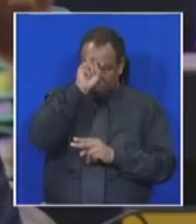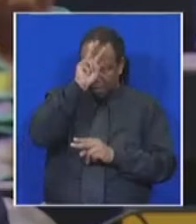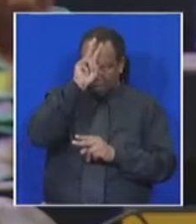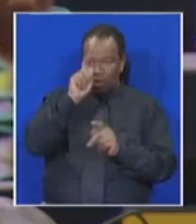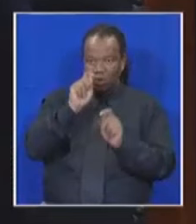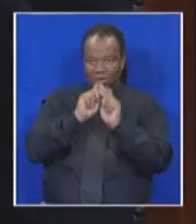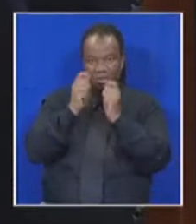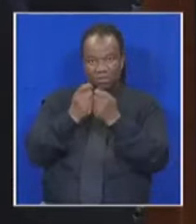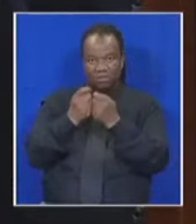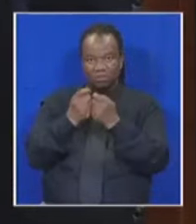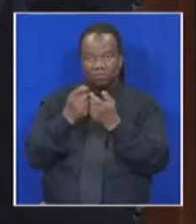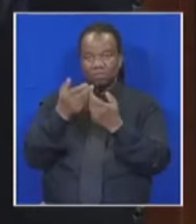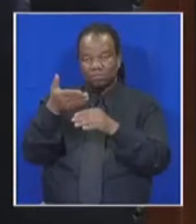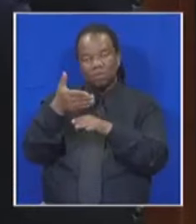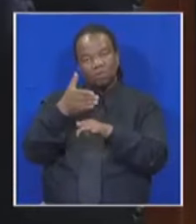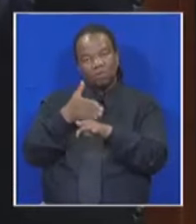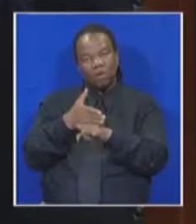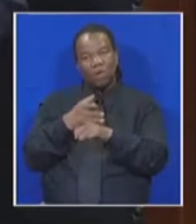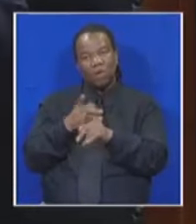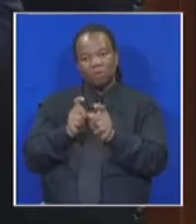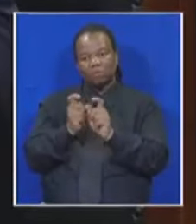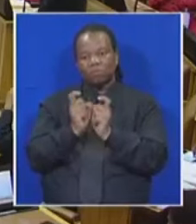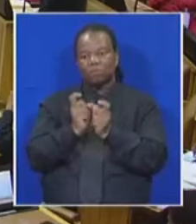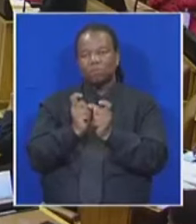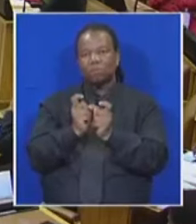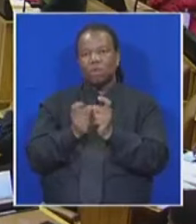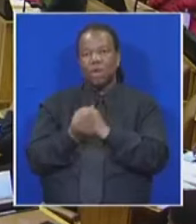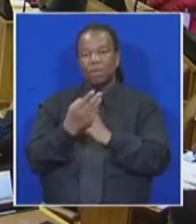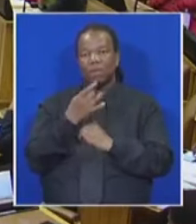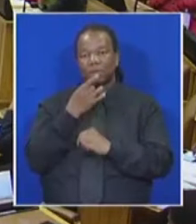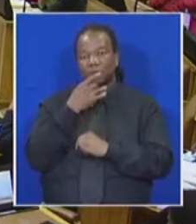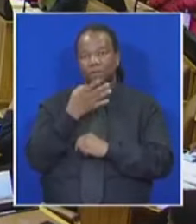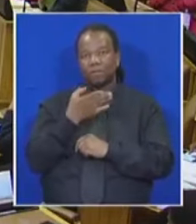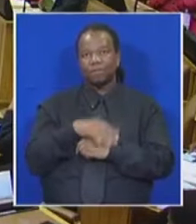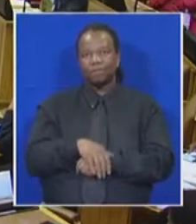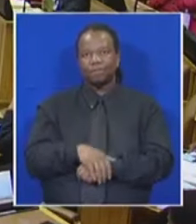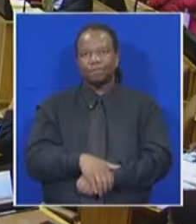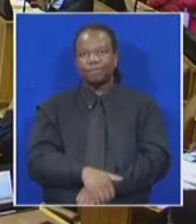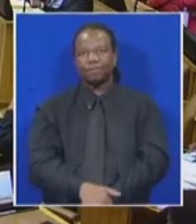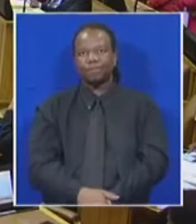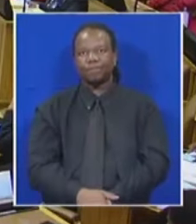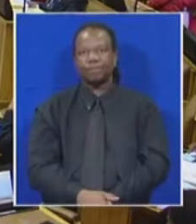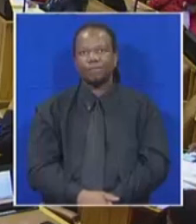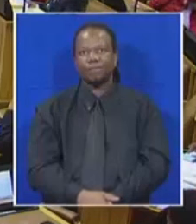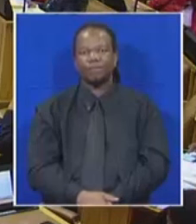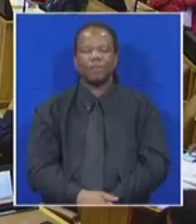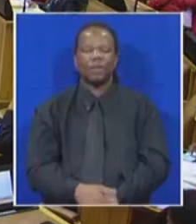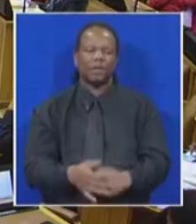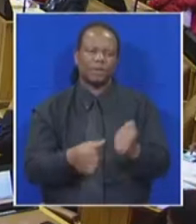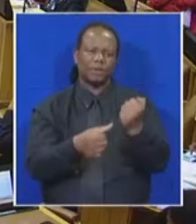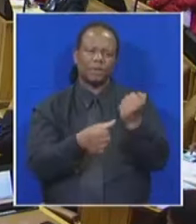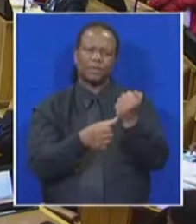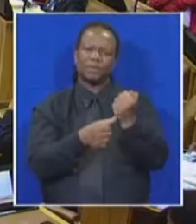you. Honorable Chalembe, come to you. Deputy Speaker,